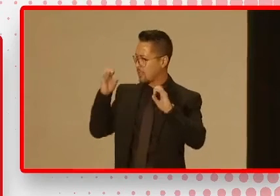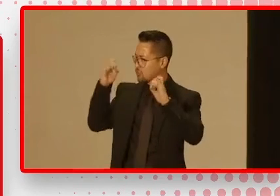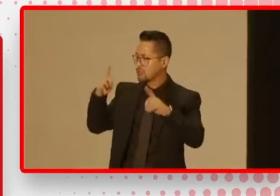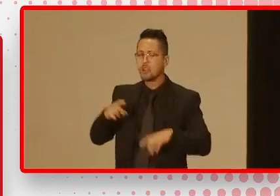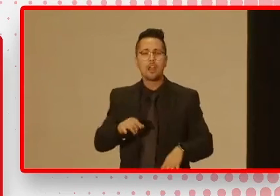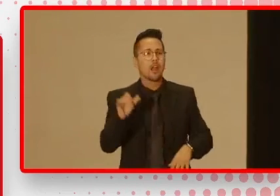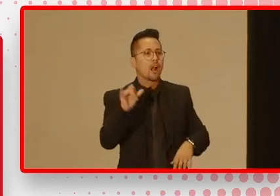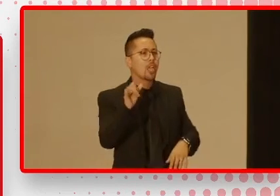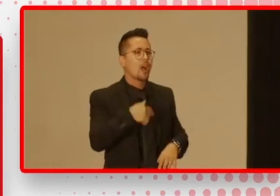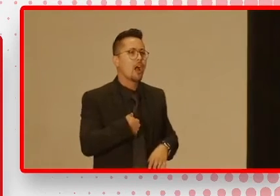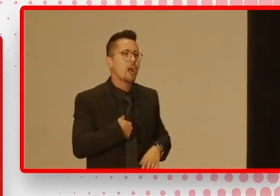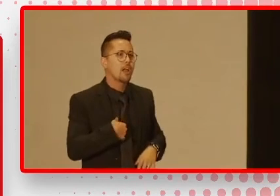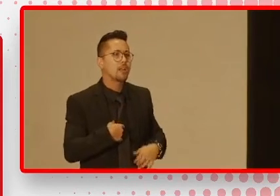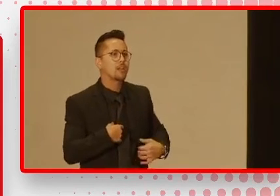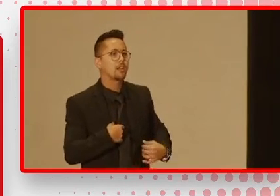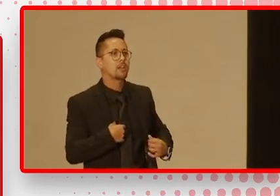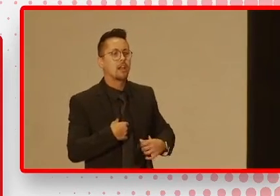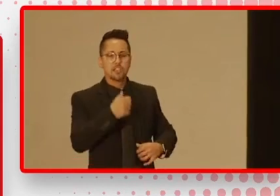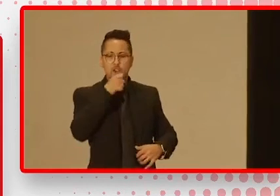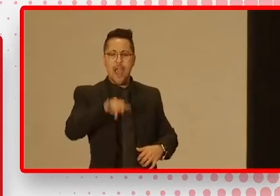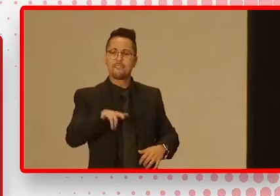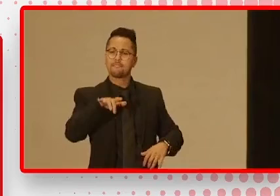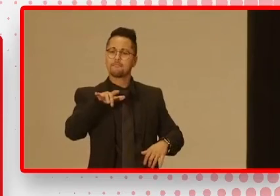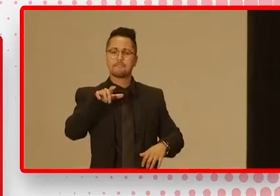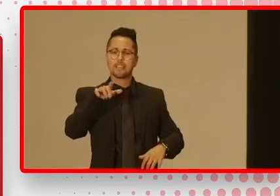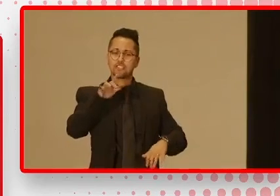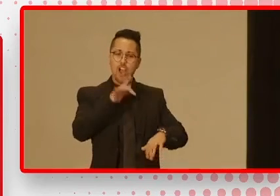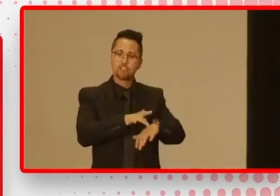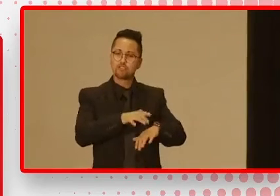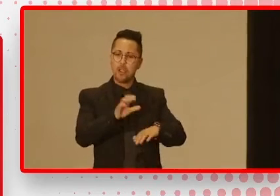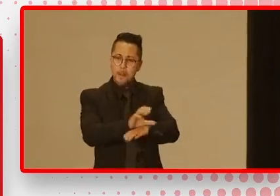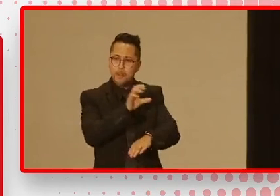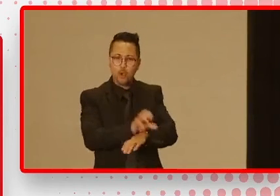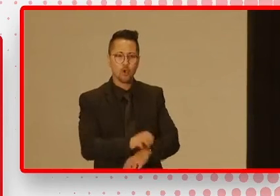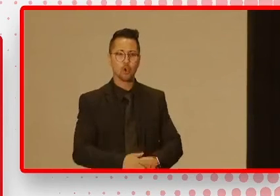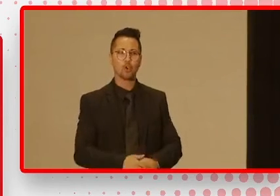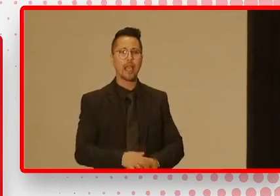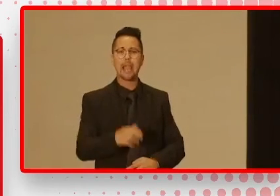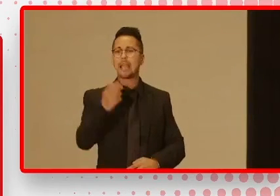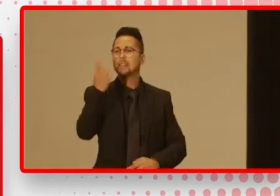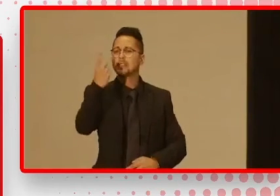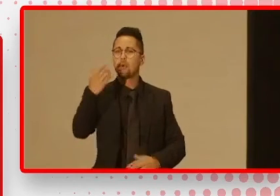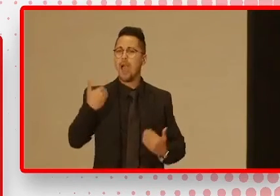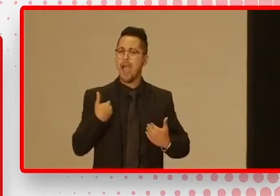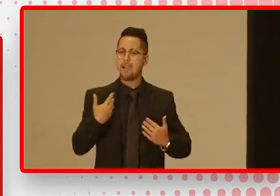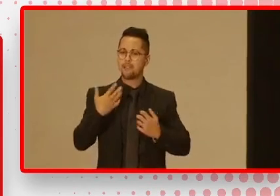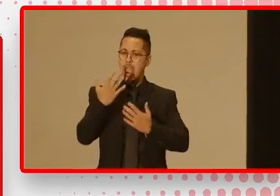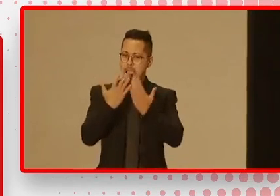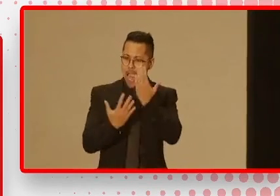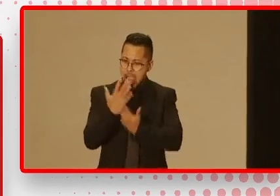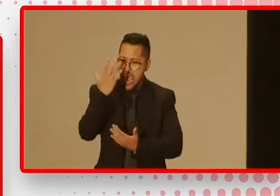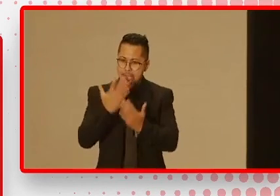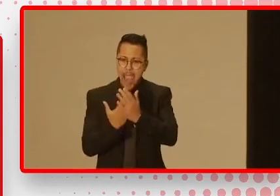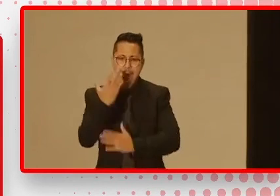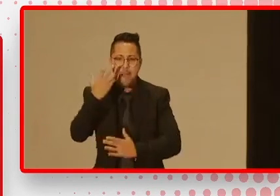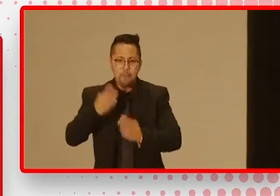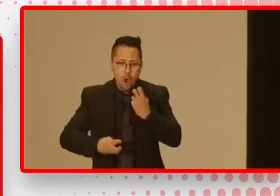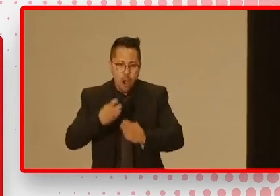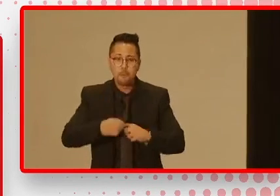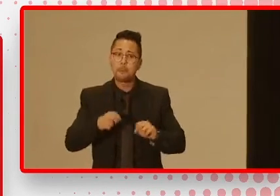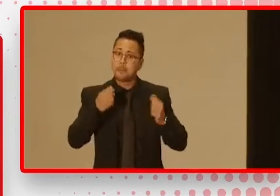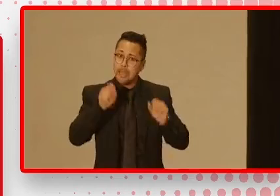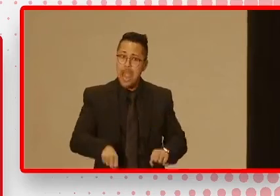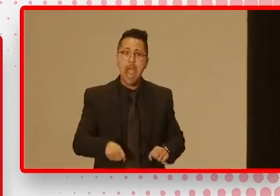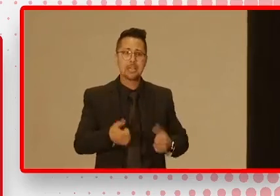hands-free control of computers. So anyone who has hand issues can have independent experience within